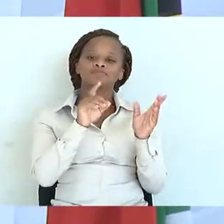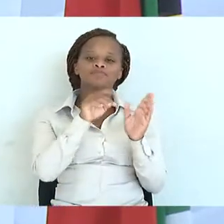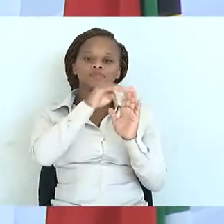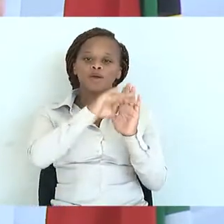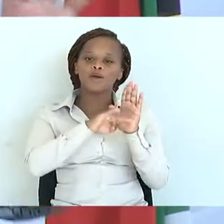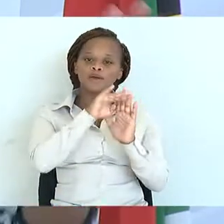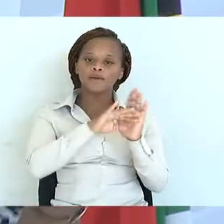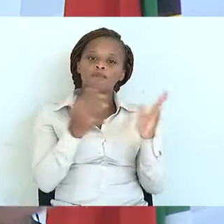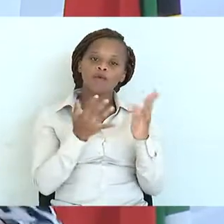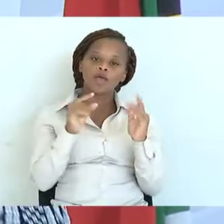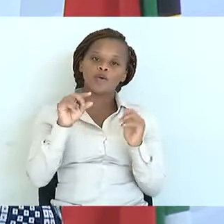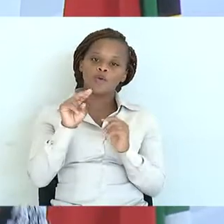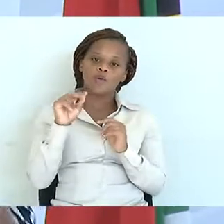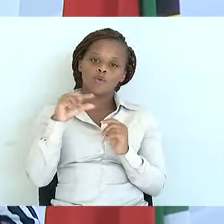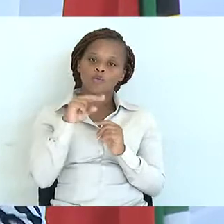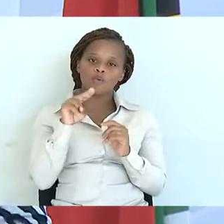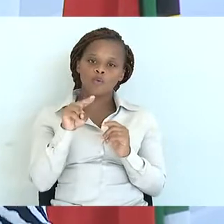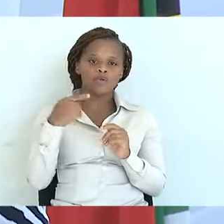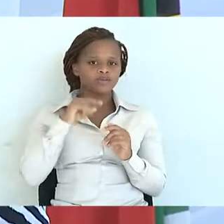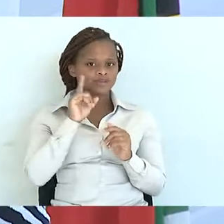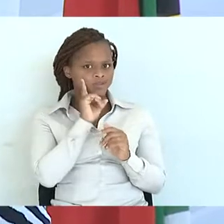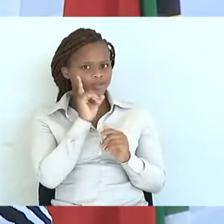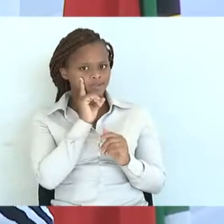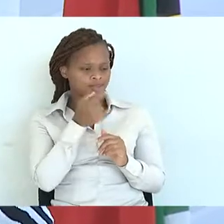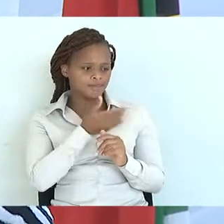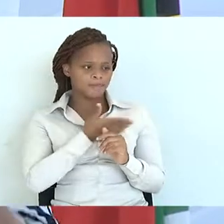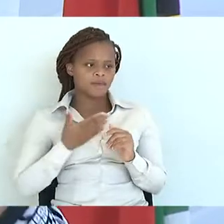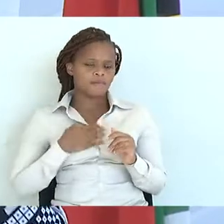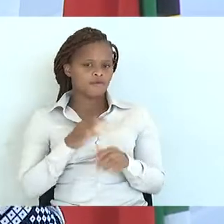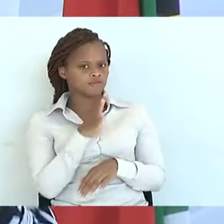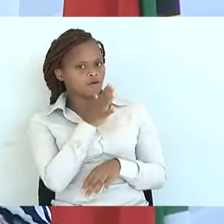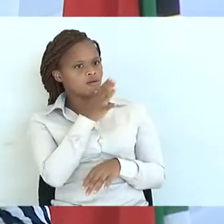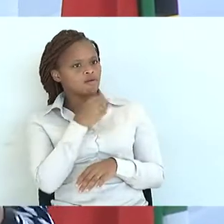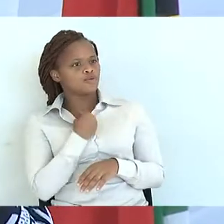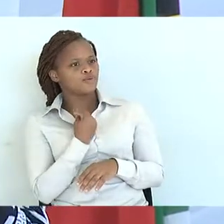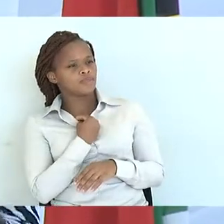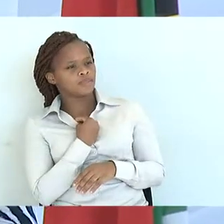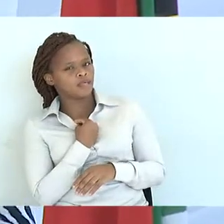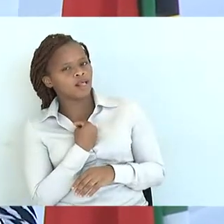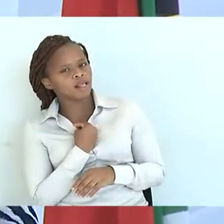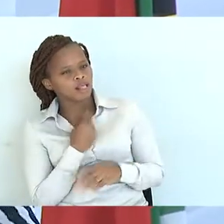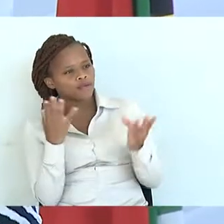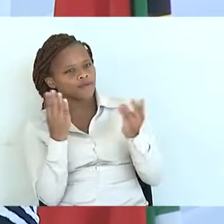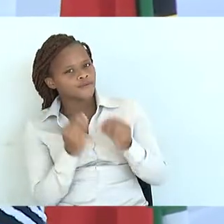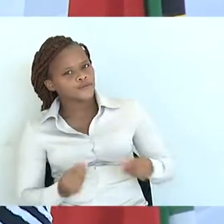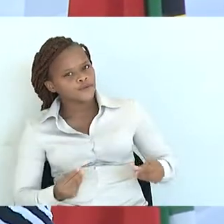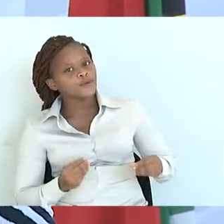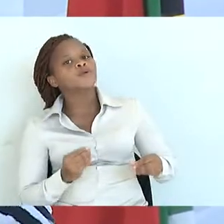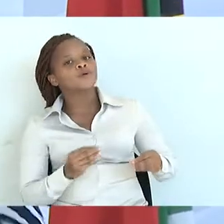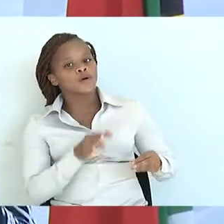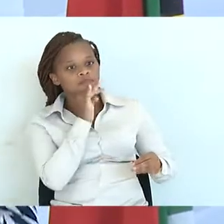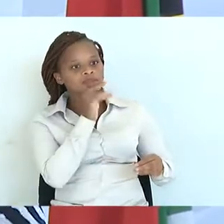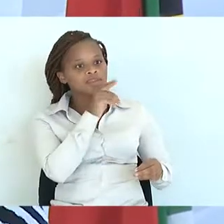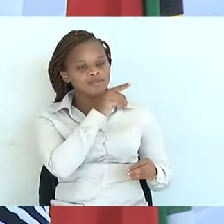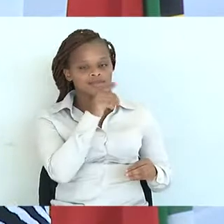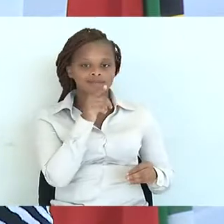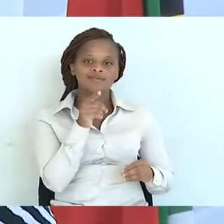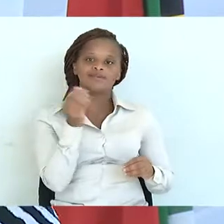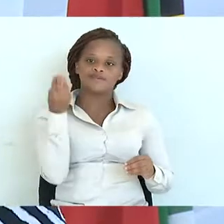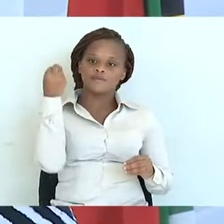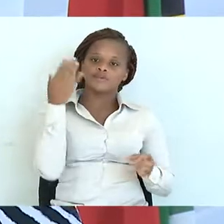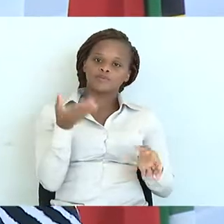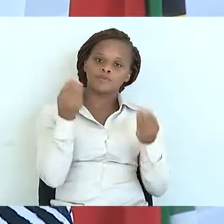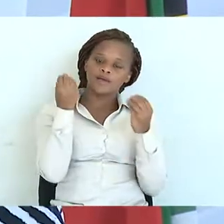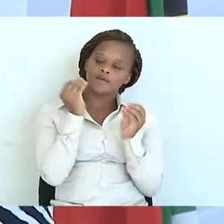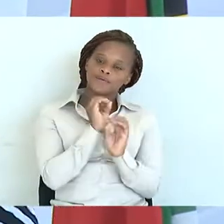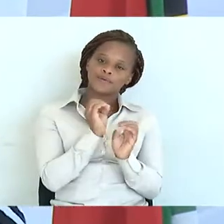asibonanga abomama abaningi ne-youth i-attendile, so sathi kusho ukuthi i-information aniyitholanga, so yikho